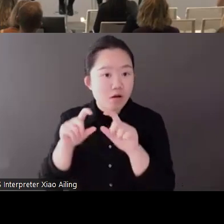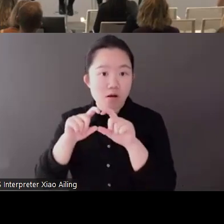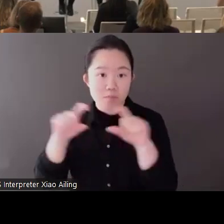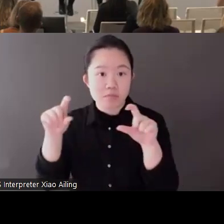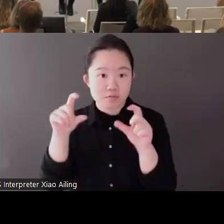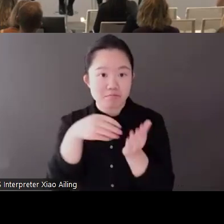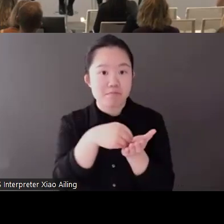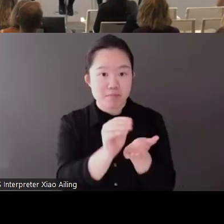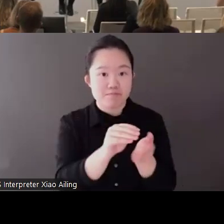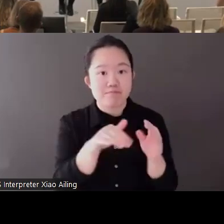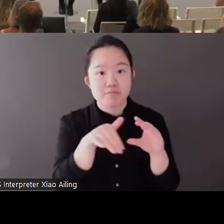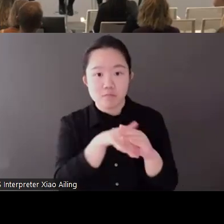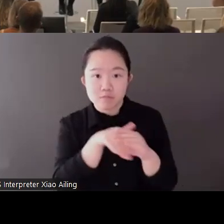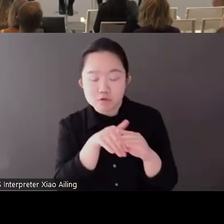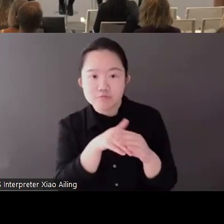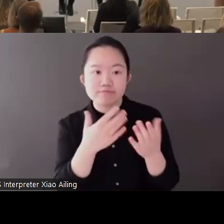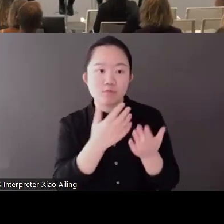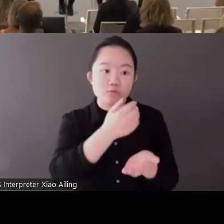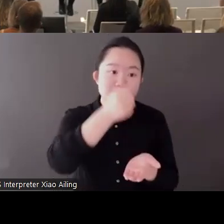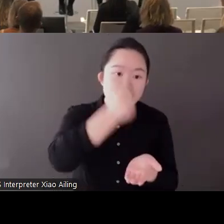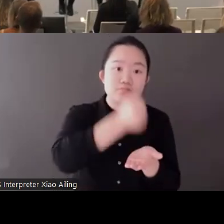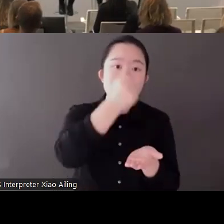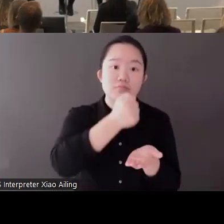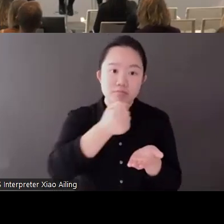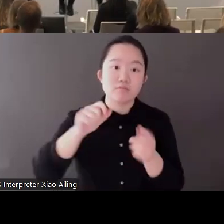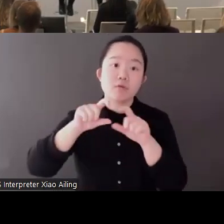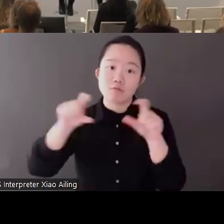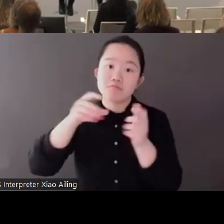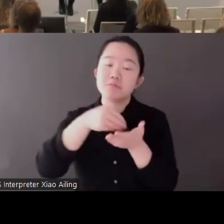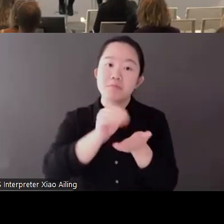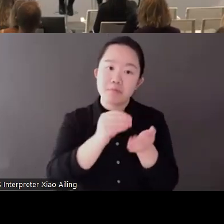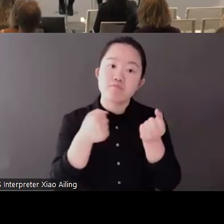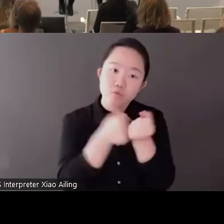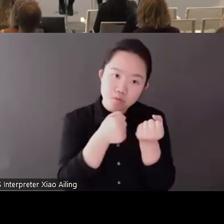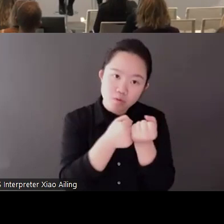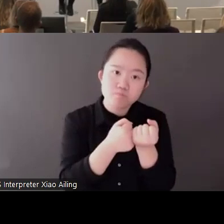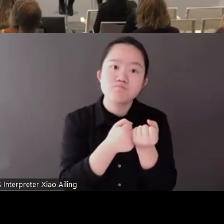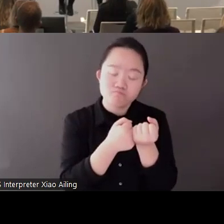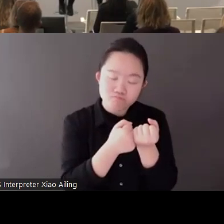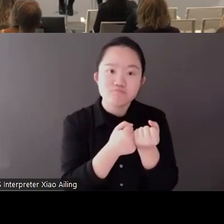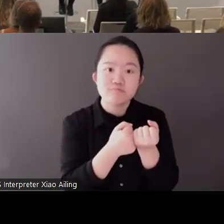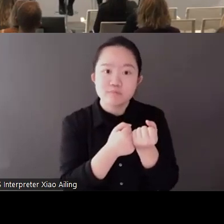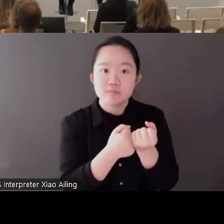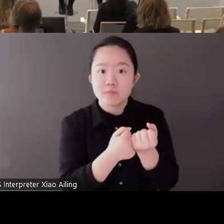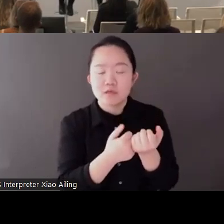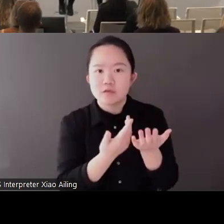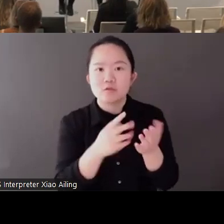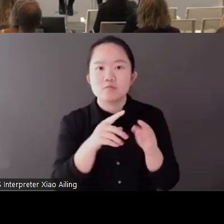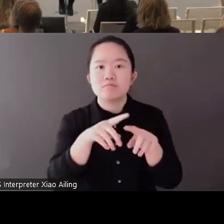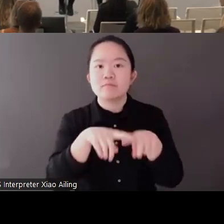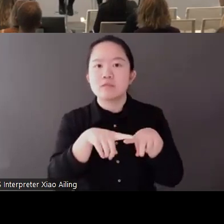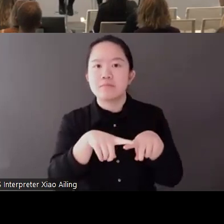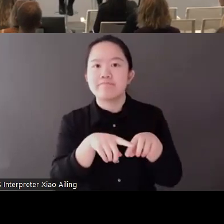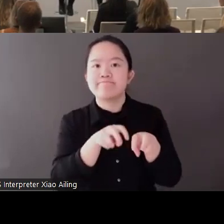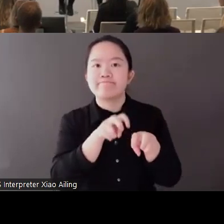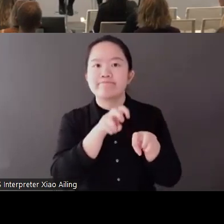right, or already certified. So the demand was increasing, and we increased the amount of seats as well.